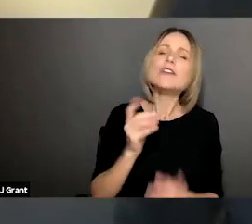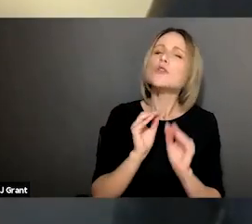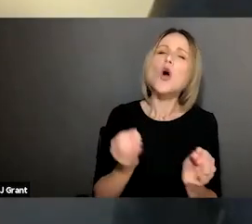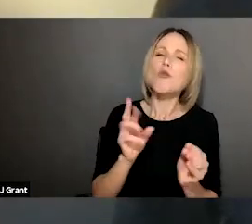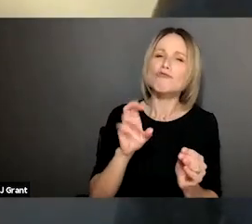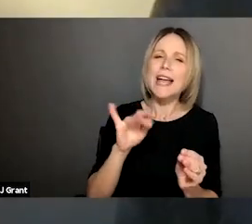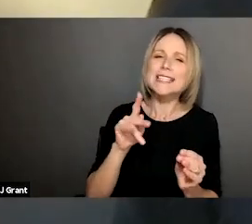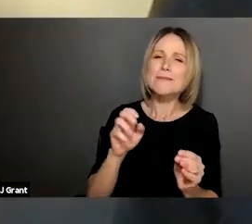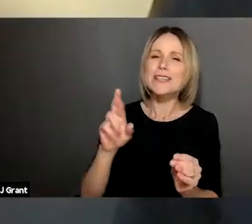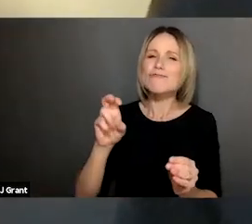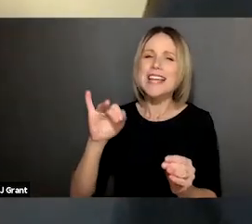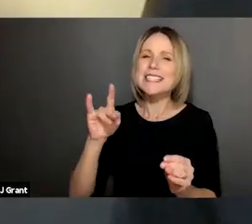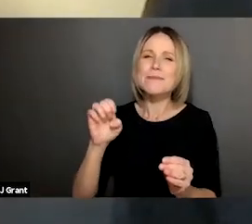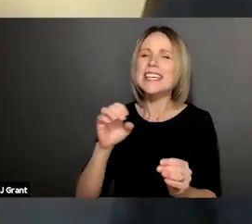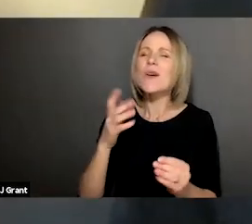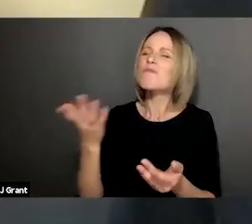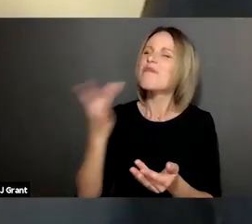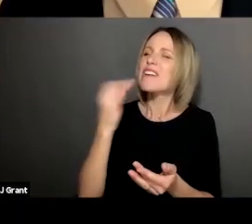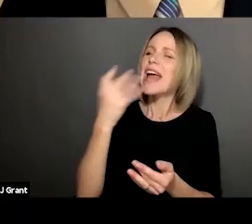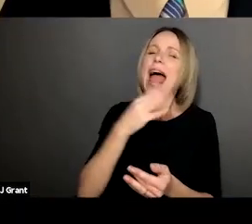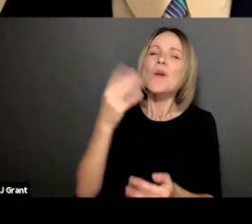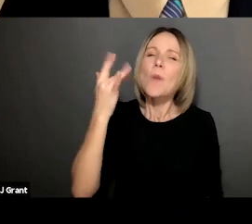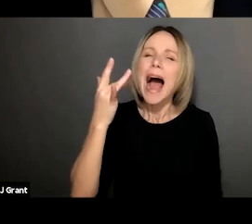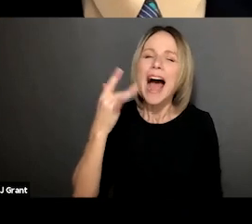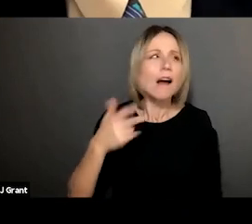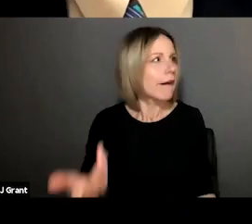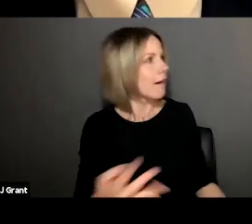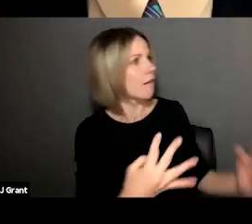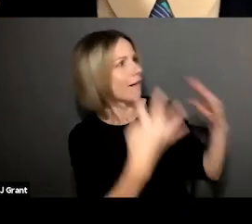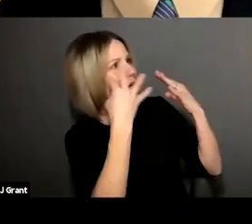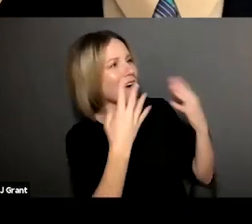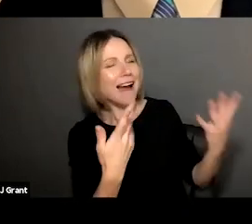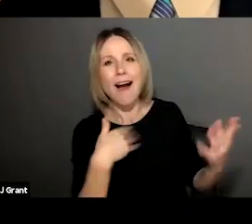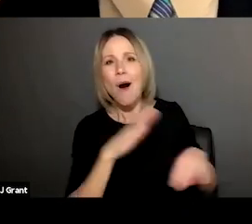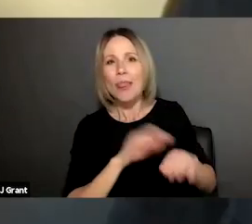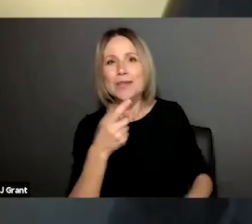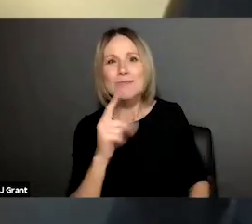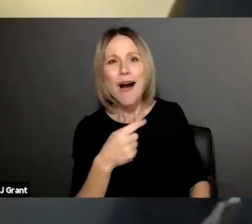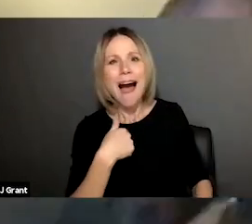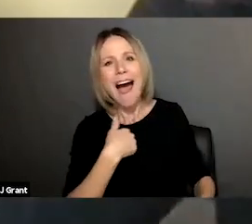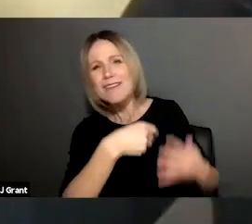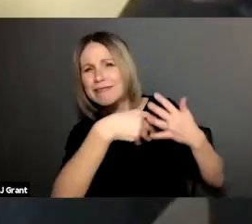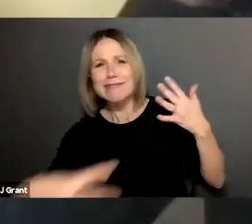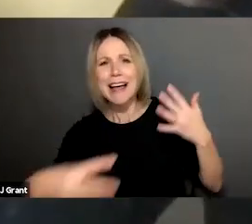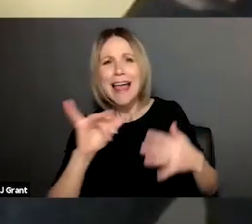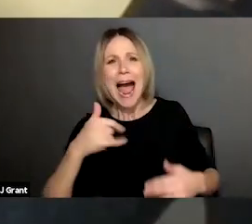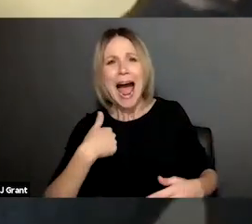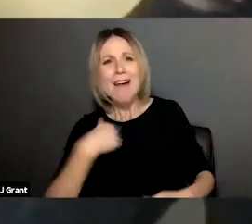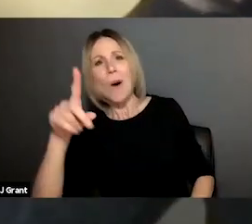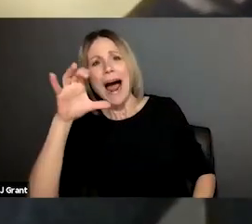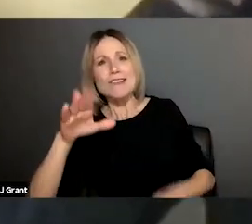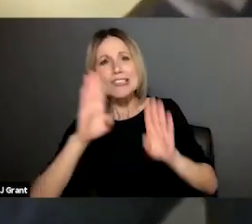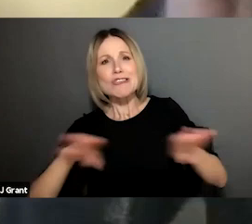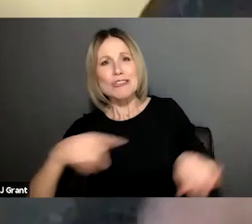Well, listen, you're putting me on the spot here. There are like I know you've got a whole book of them. There are 100. I have 100 children, and you're asking me to pick